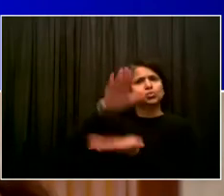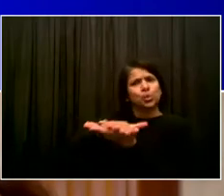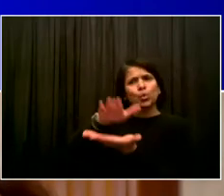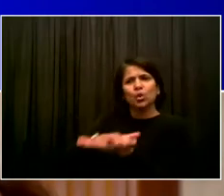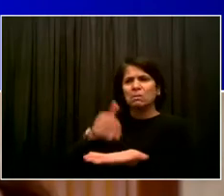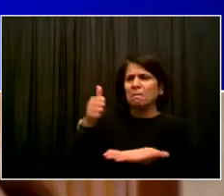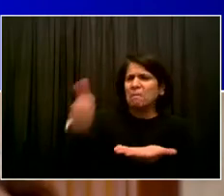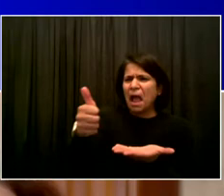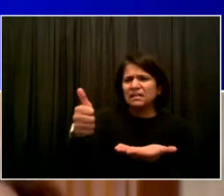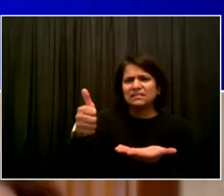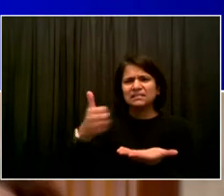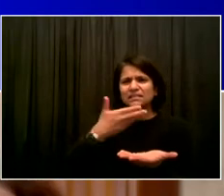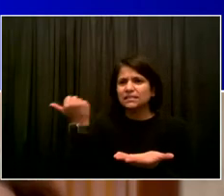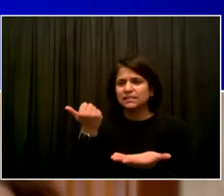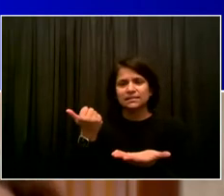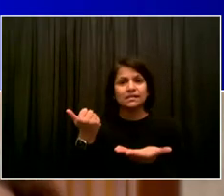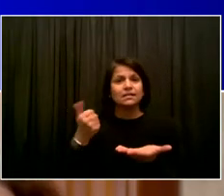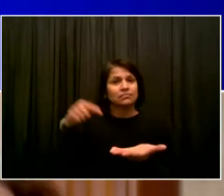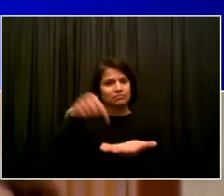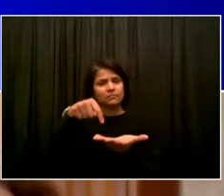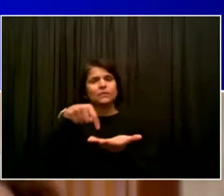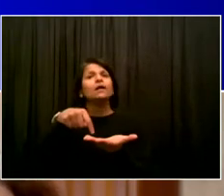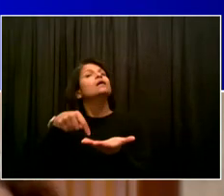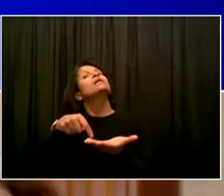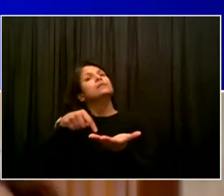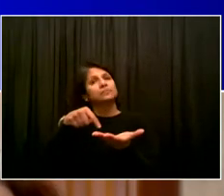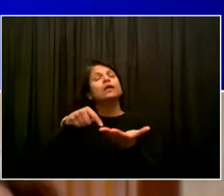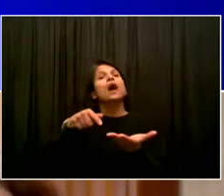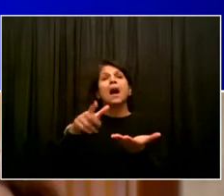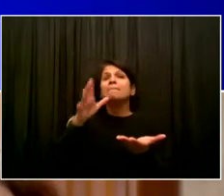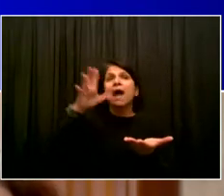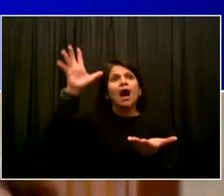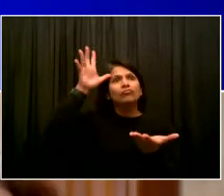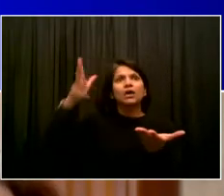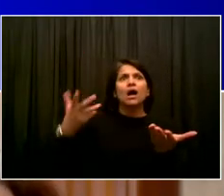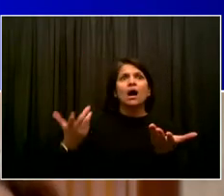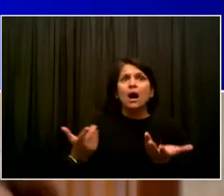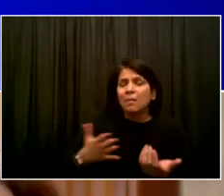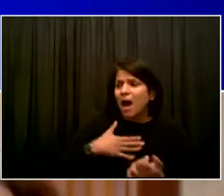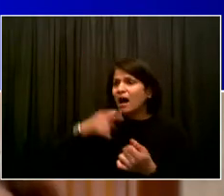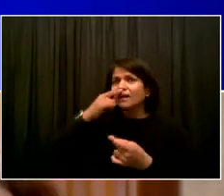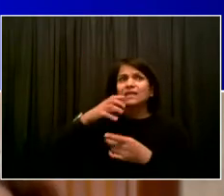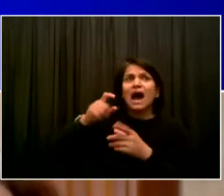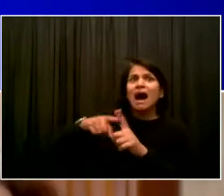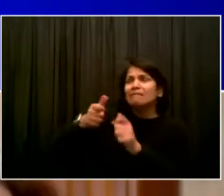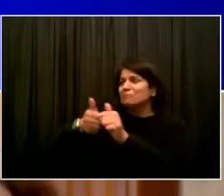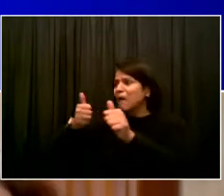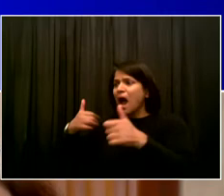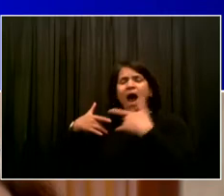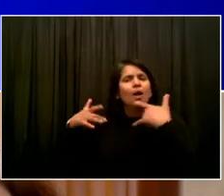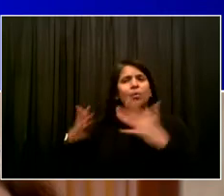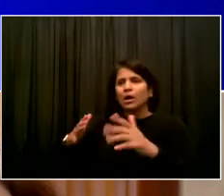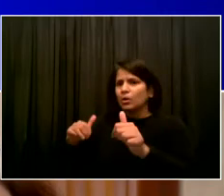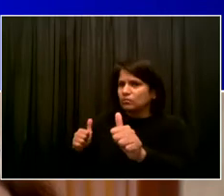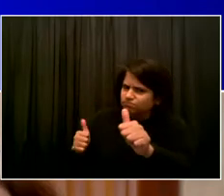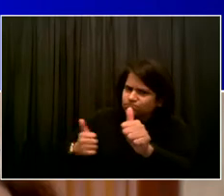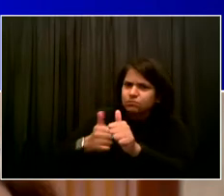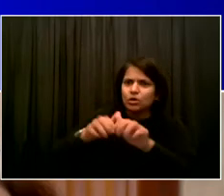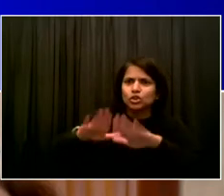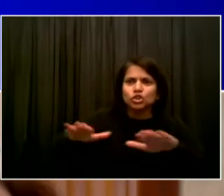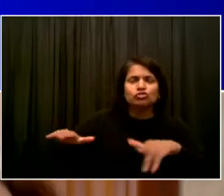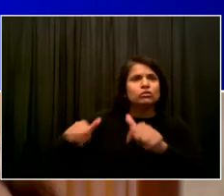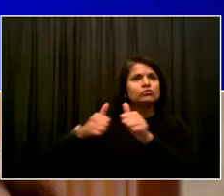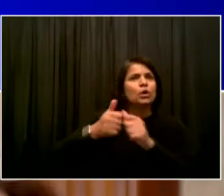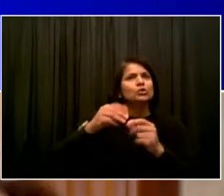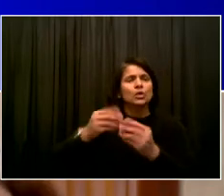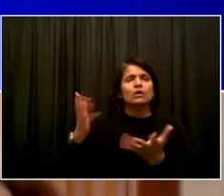how incredibly upsetting that was to their lives, to their development. Let's keep our kids in school. Let's all work together to make it work